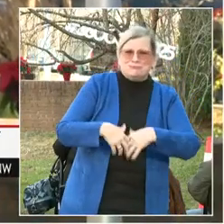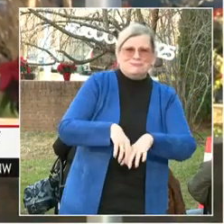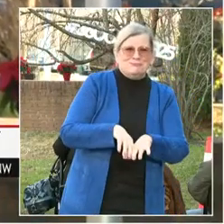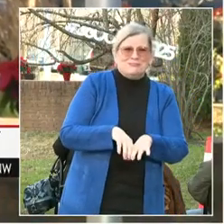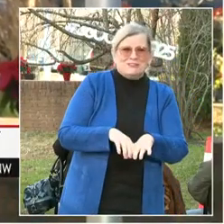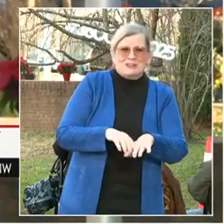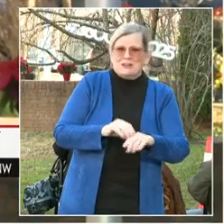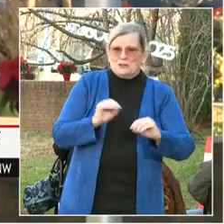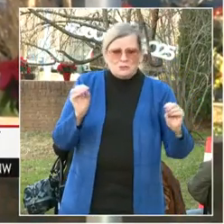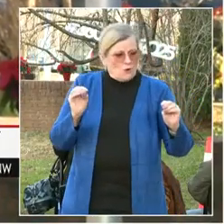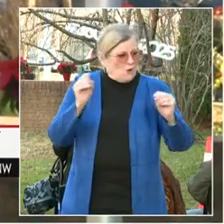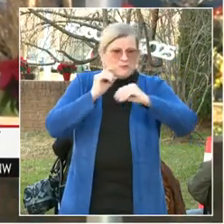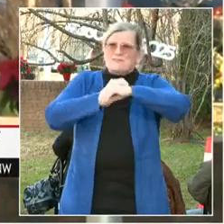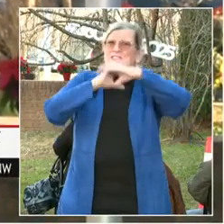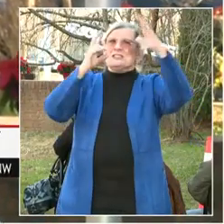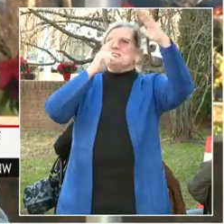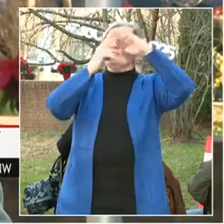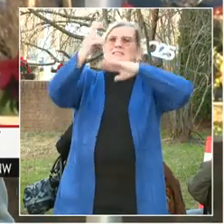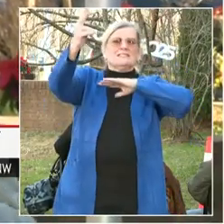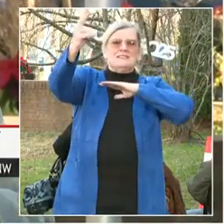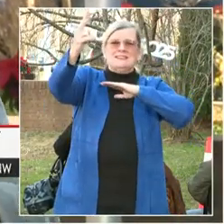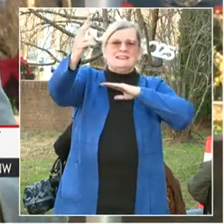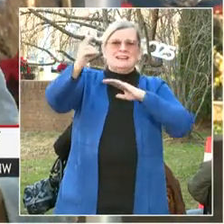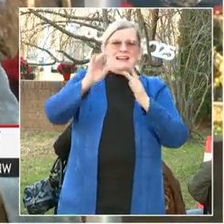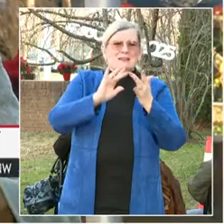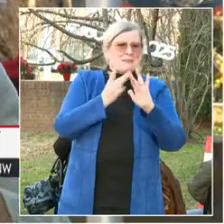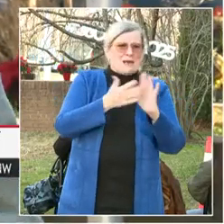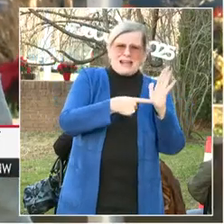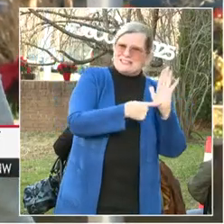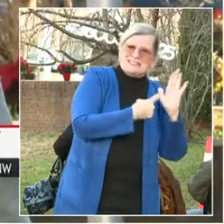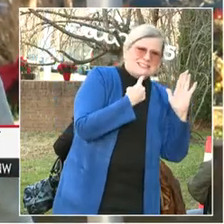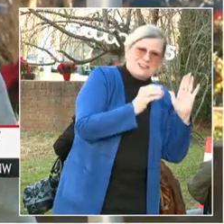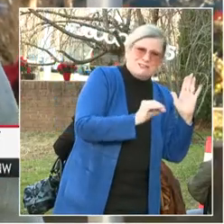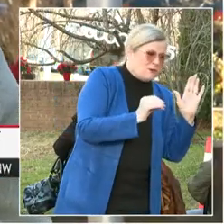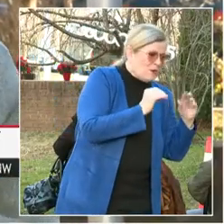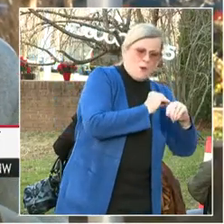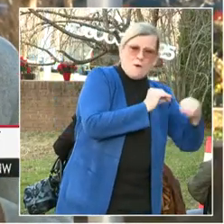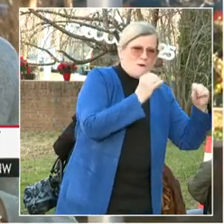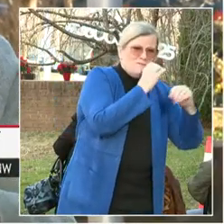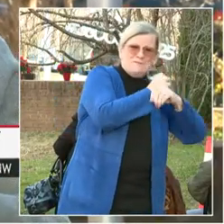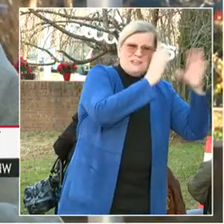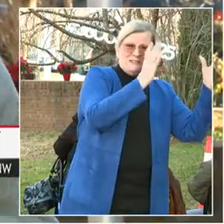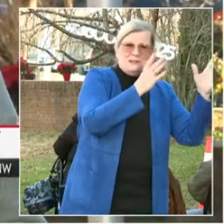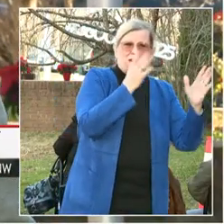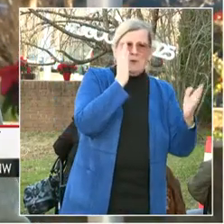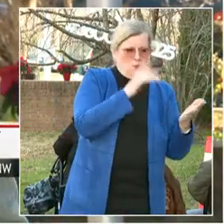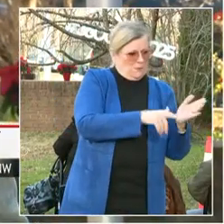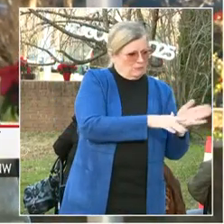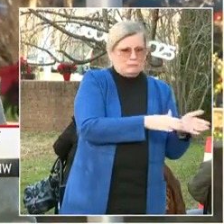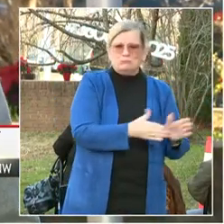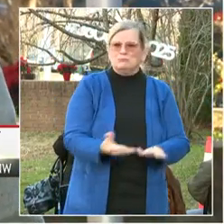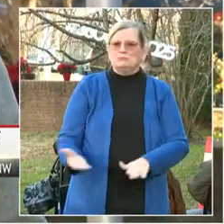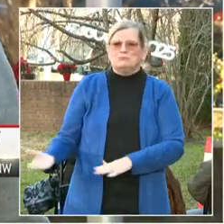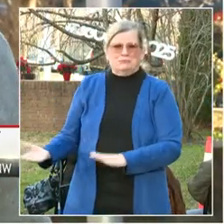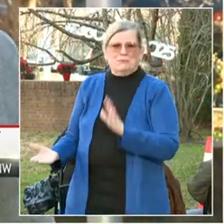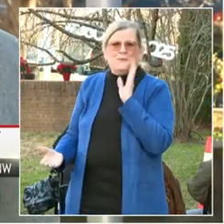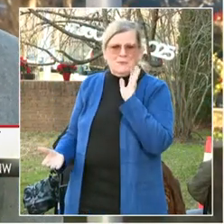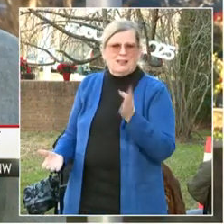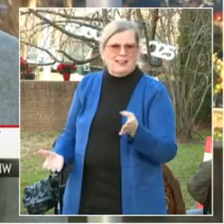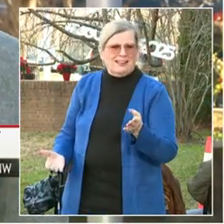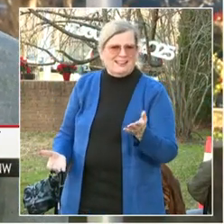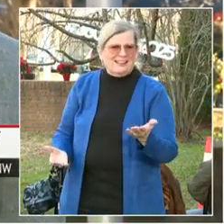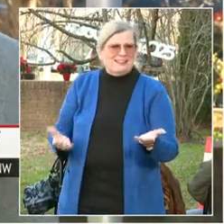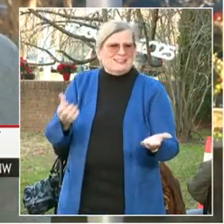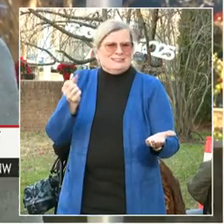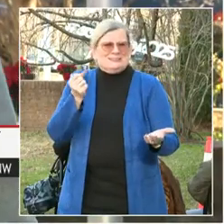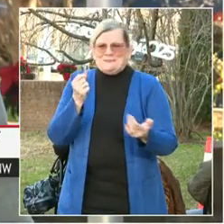says, the people will perish. So what we're talking about today is part of that vision. How we get